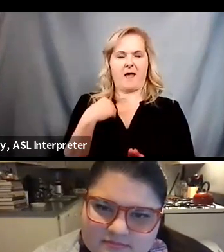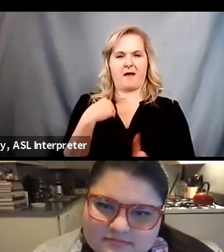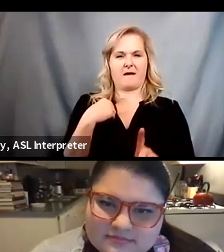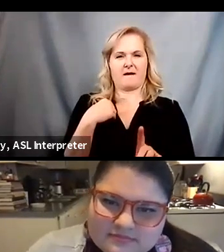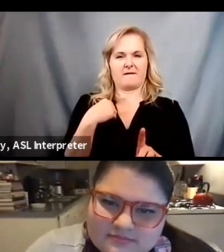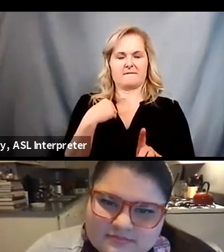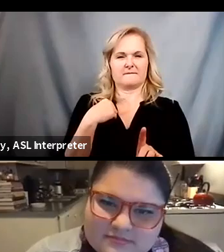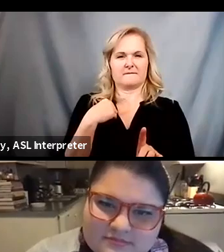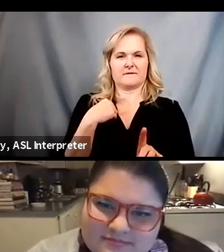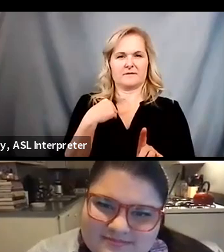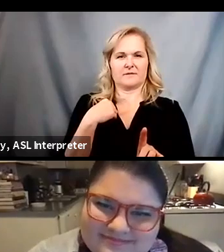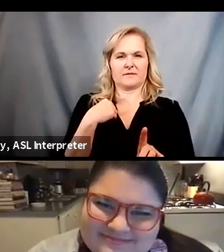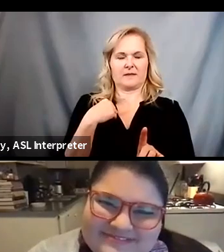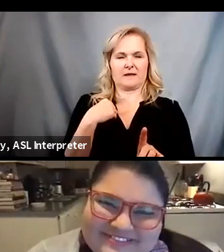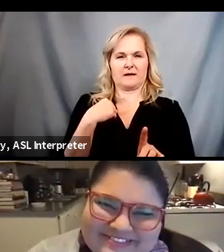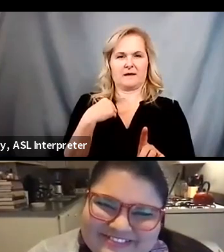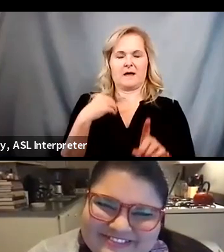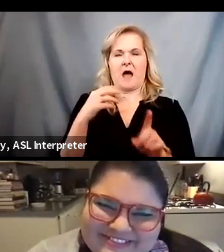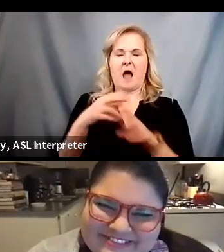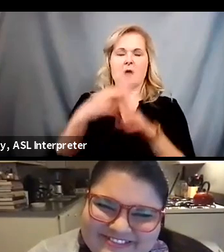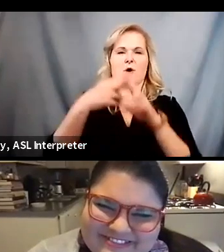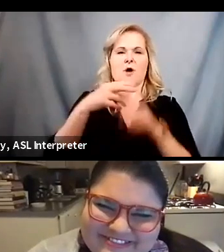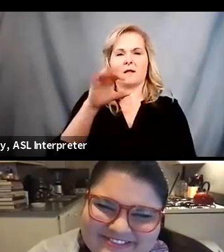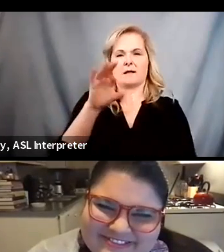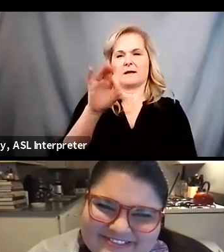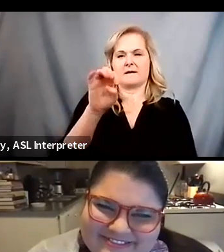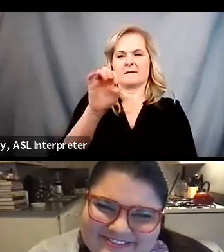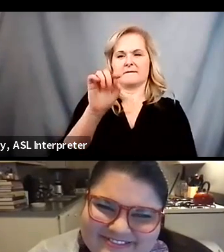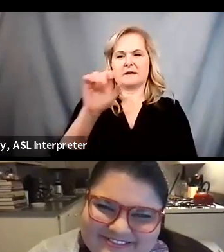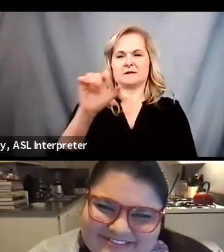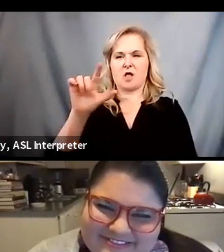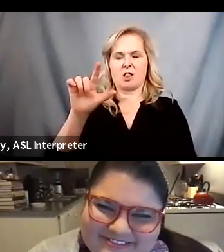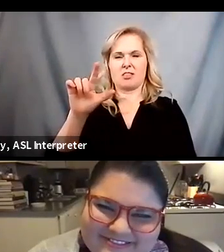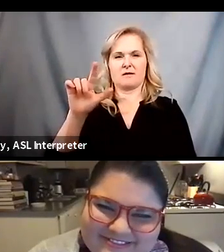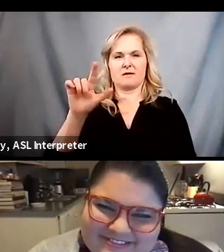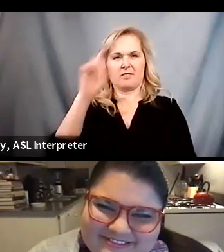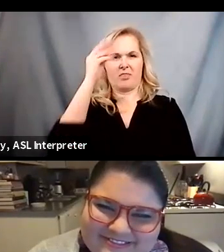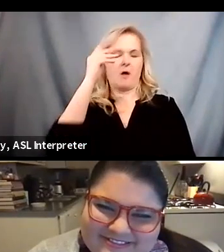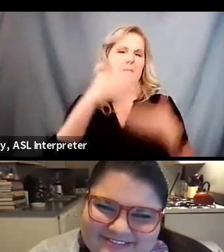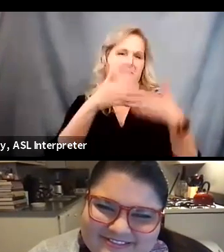I'll call it a fetal thought, a baby thought.